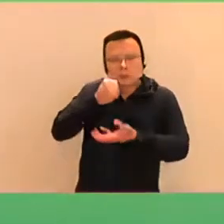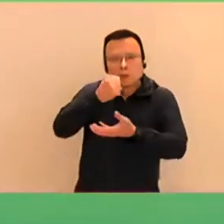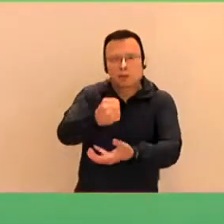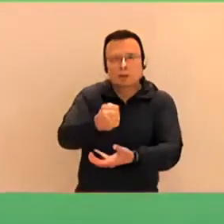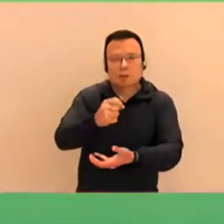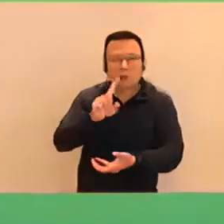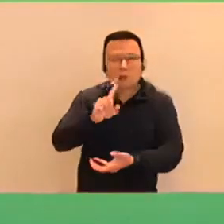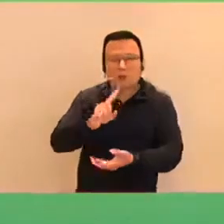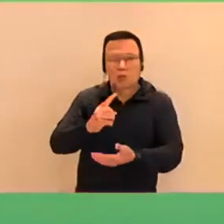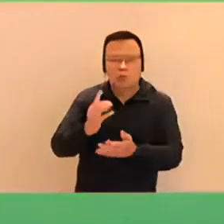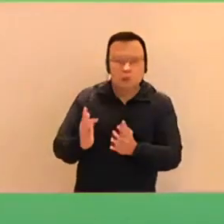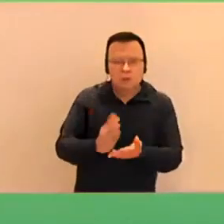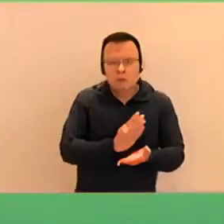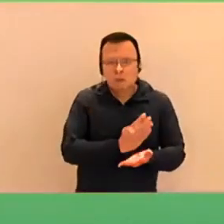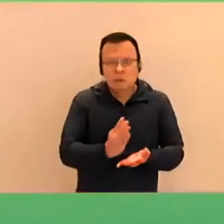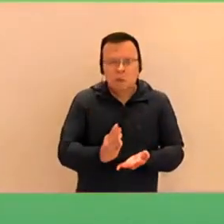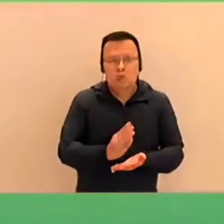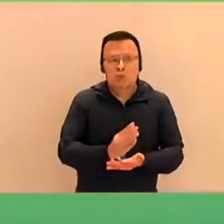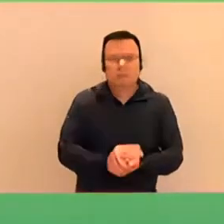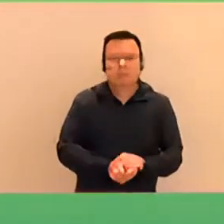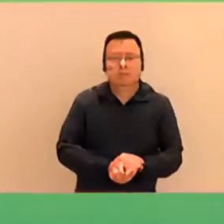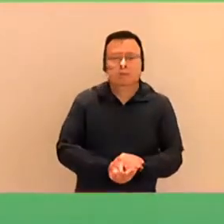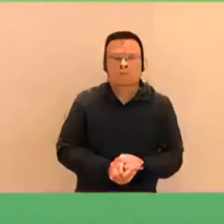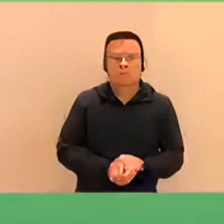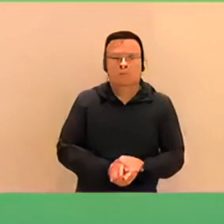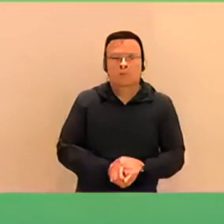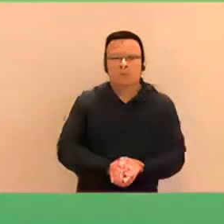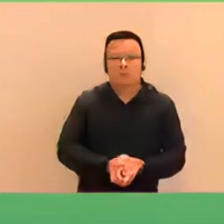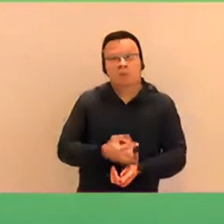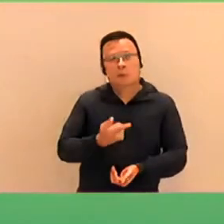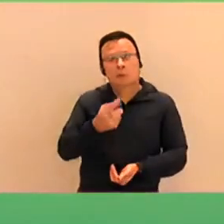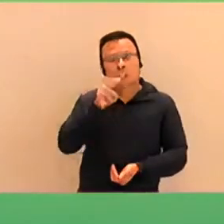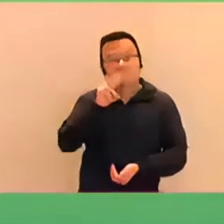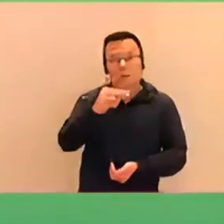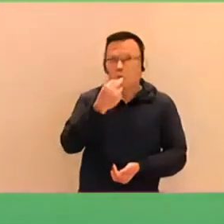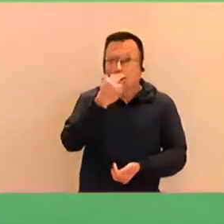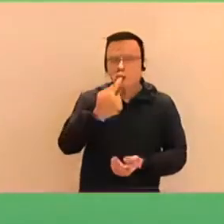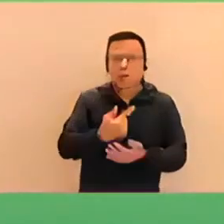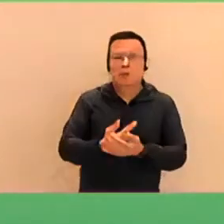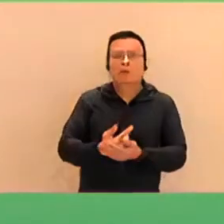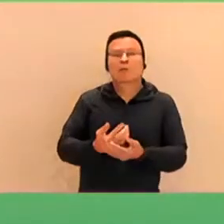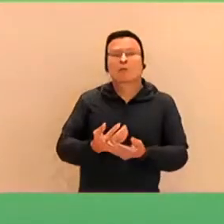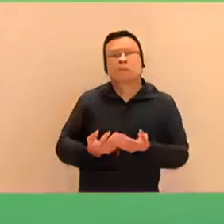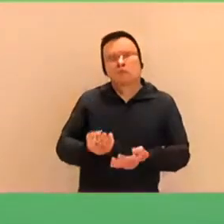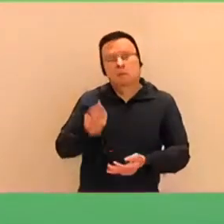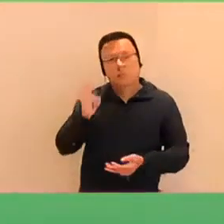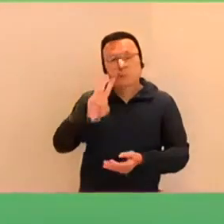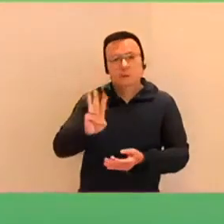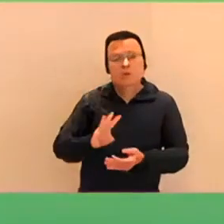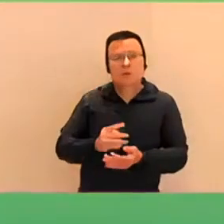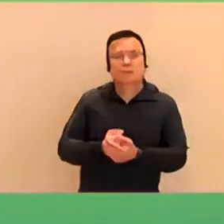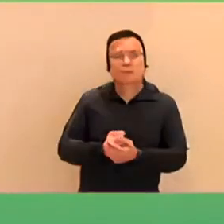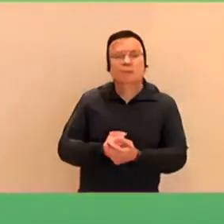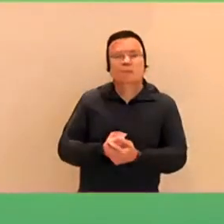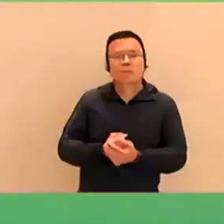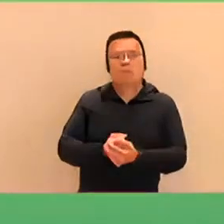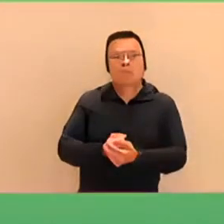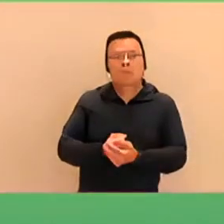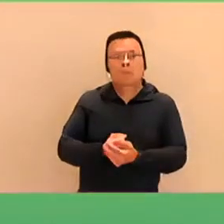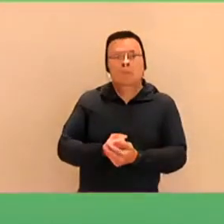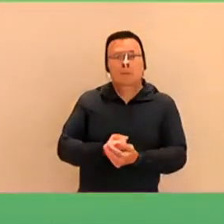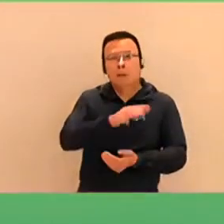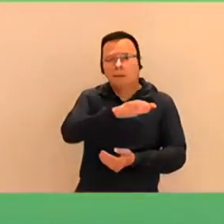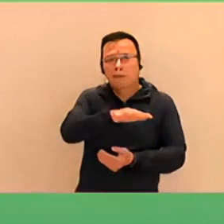the air source, the seawater source, geothermal coupled heat pumps, all kind of heat pumps. After